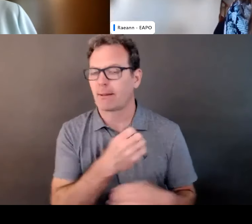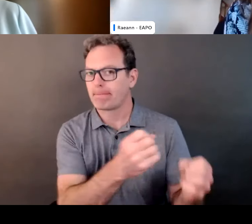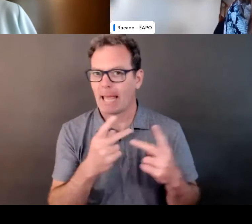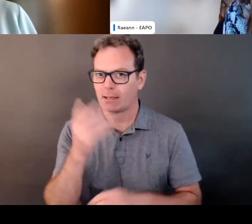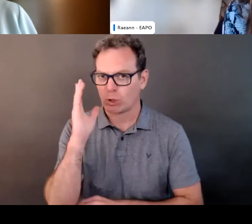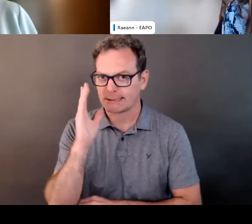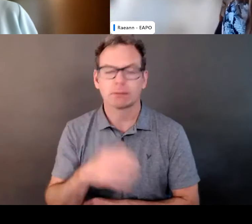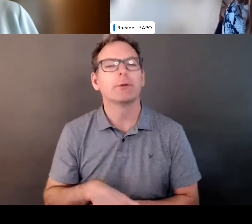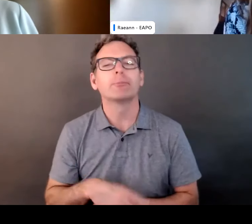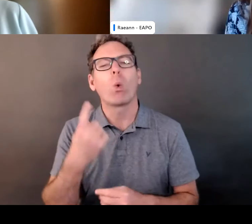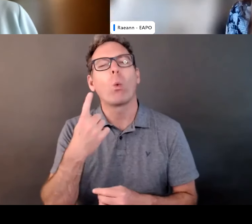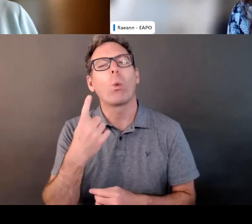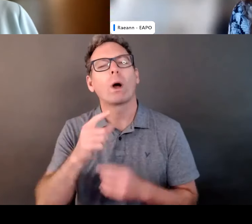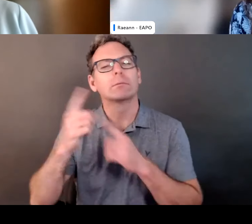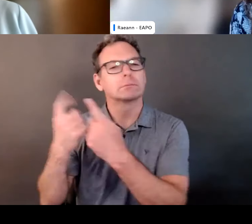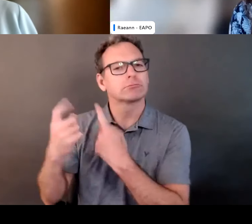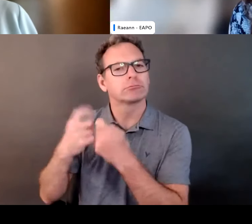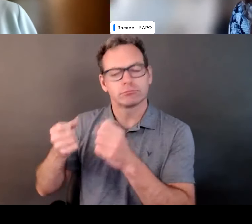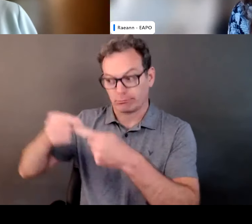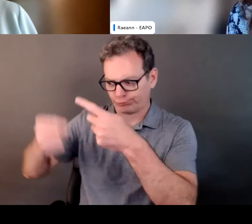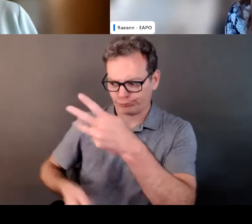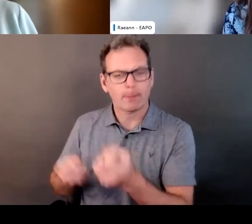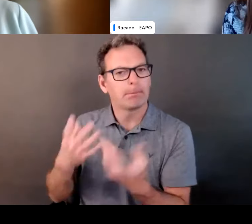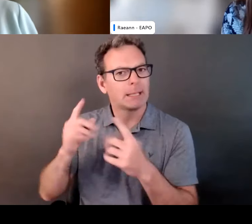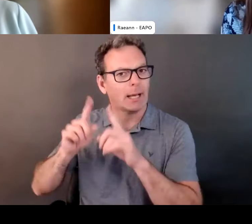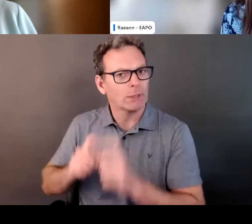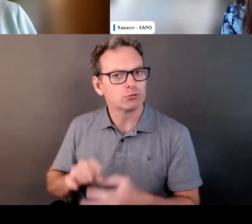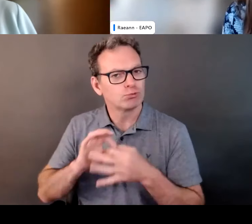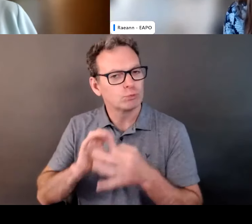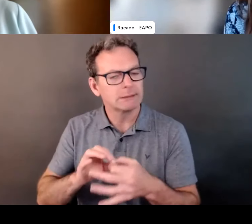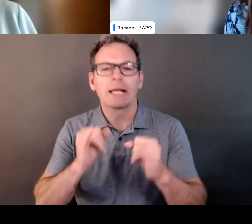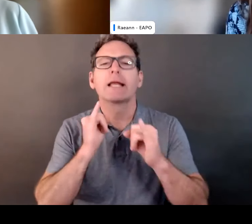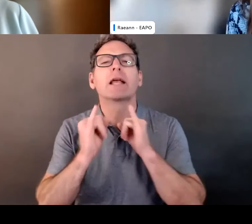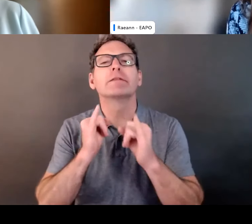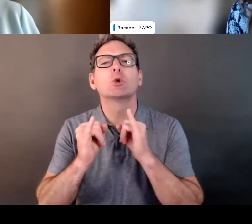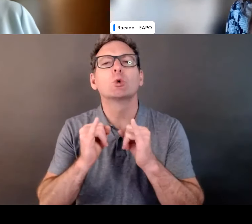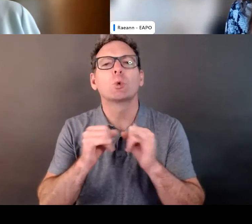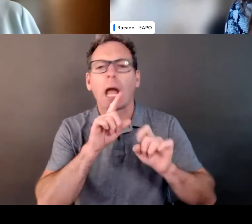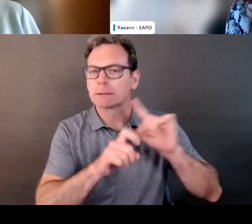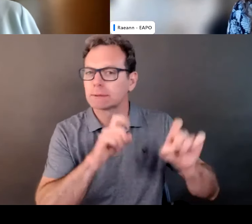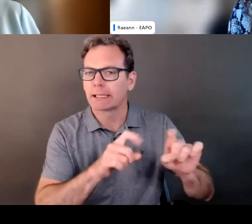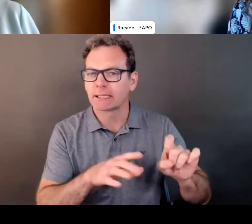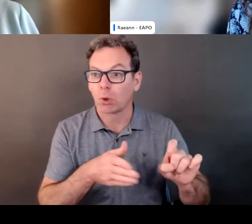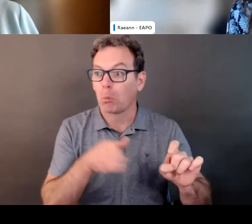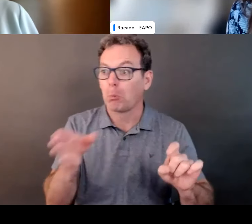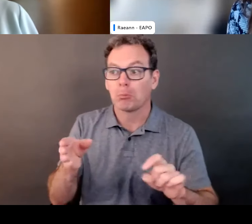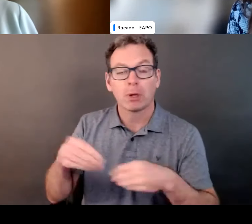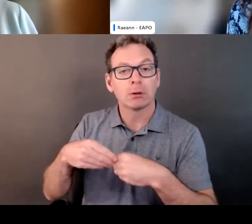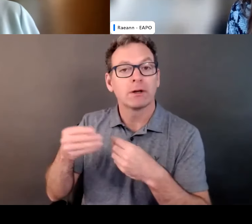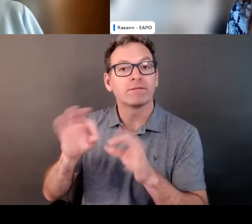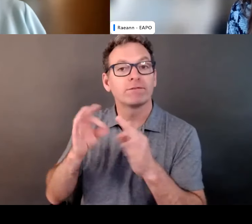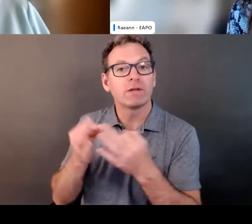the interviewing. How do you approach someone? I know there was a question about how do you approach a family member about if they're